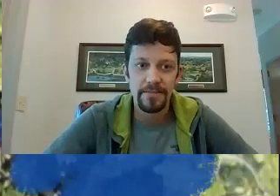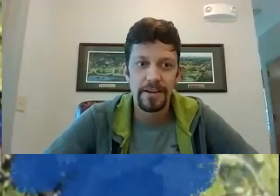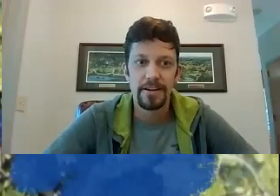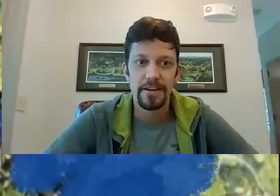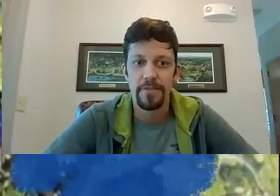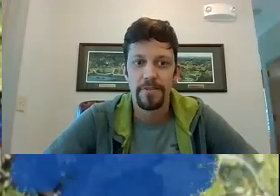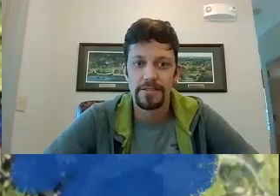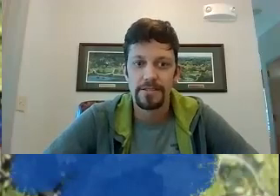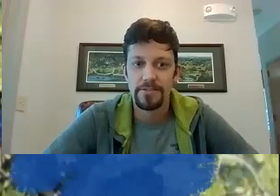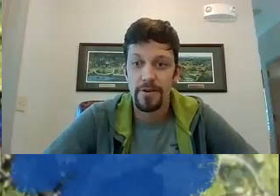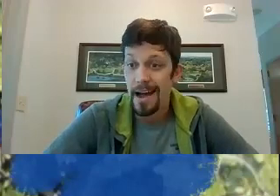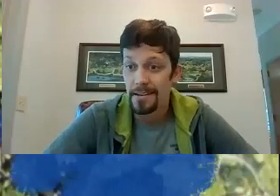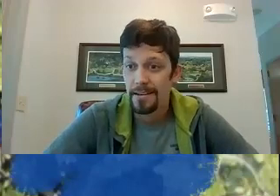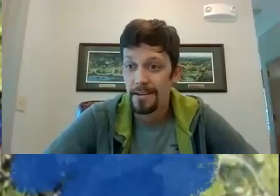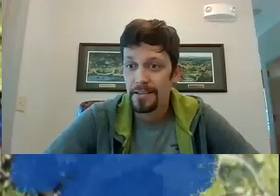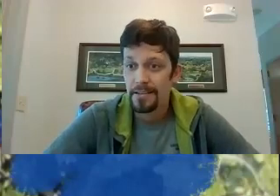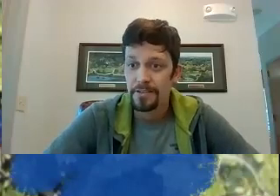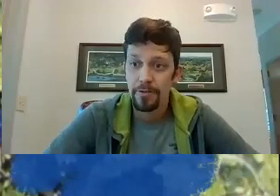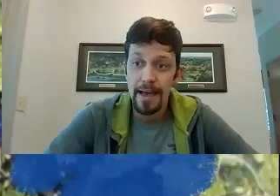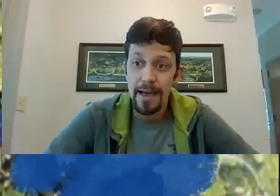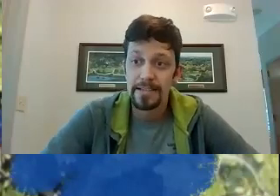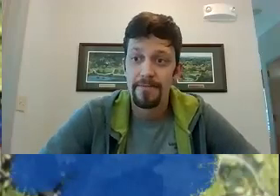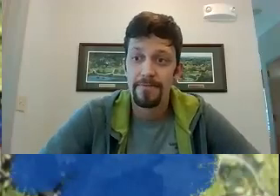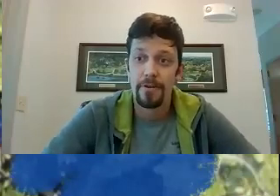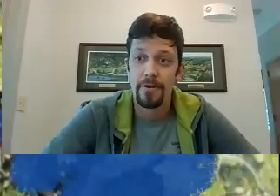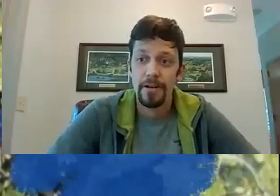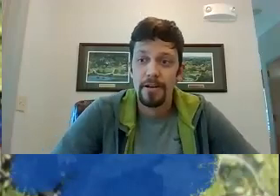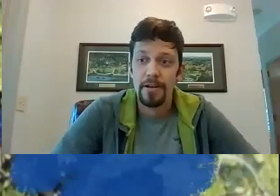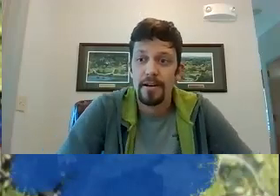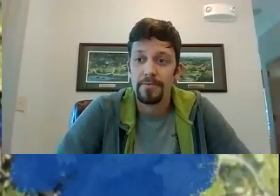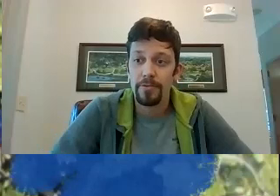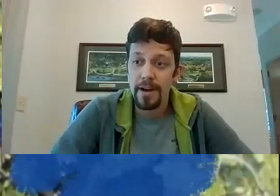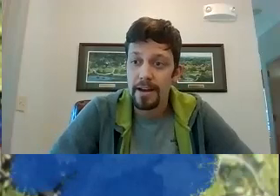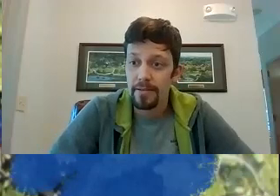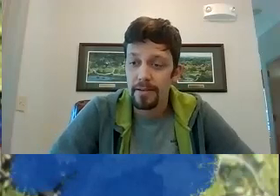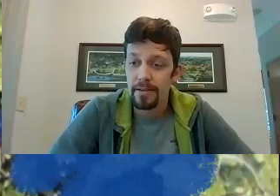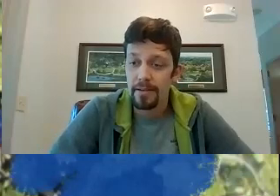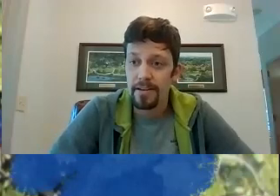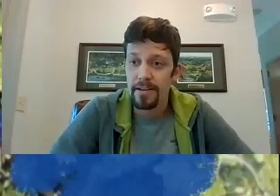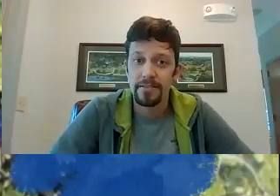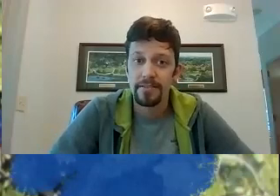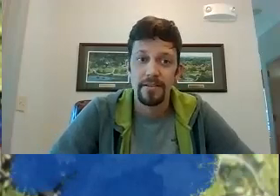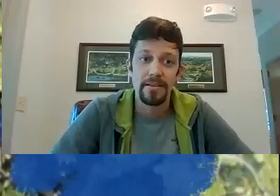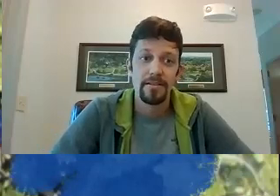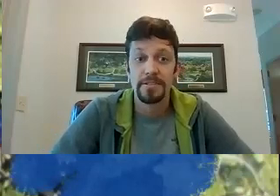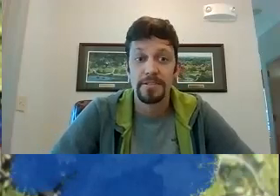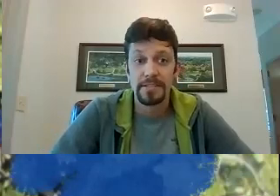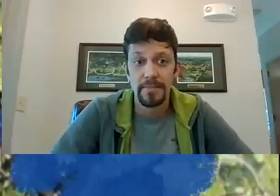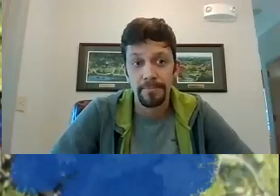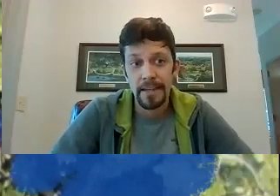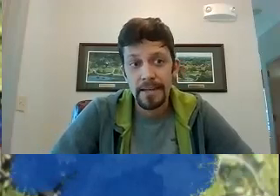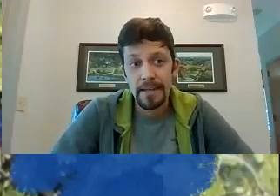of areas for things to sort of hide. So it's a great habitat for creating a diverse ecosystem